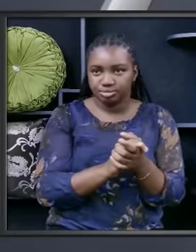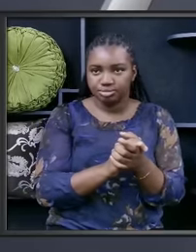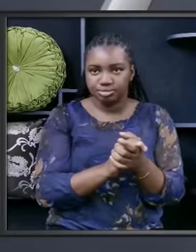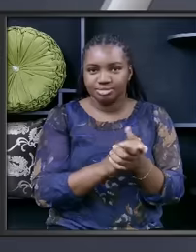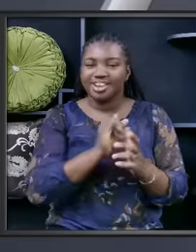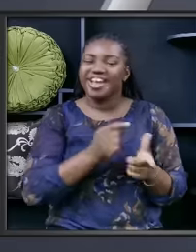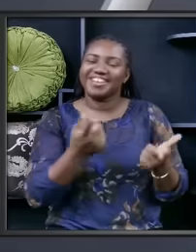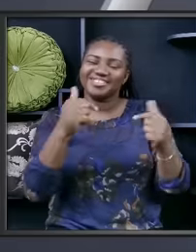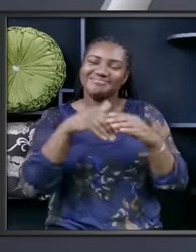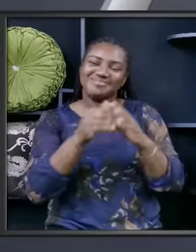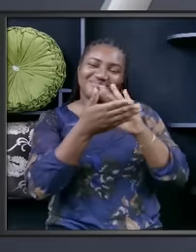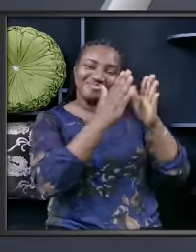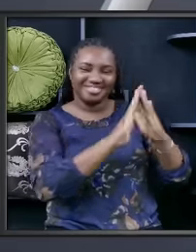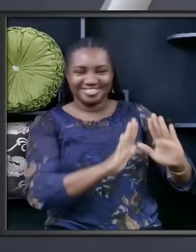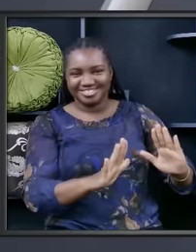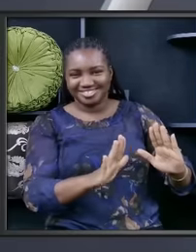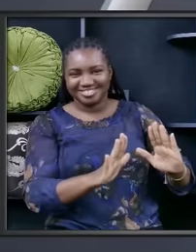True. I come in peace. Very